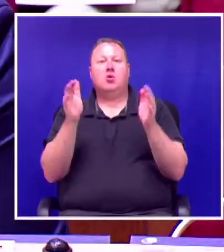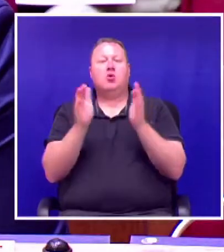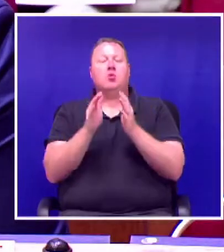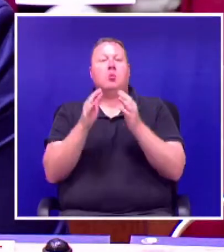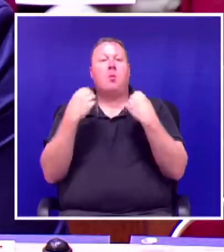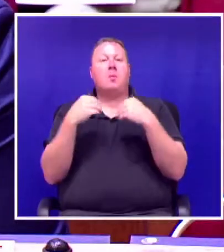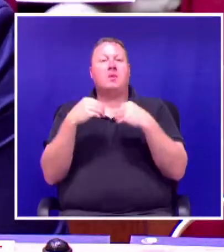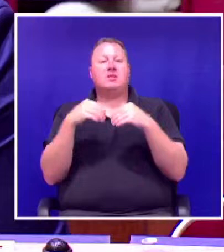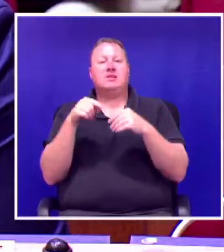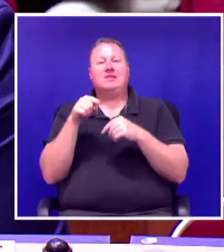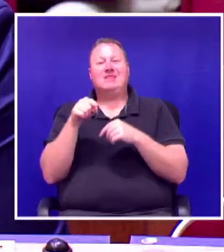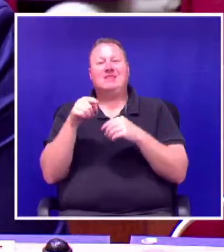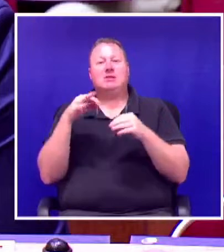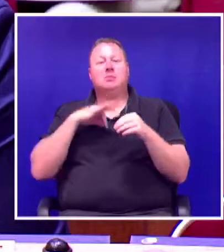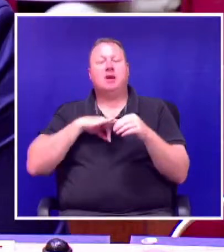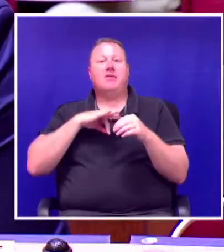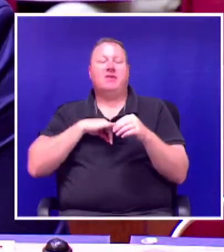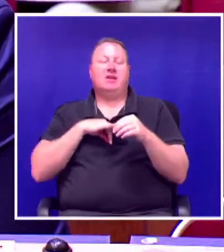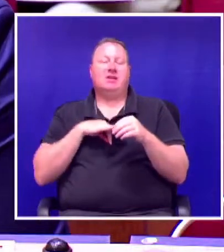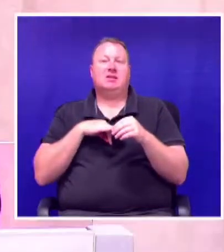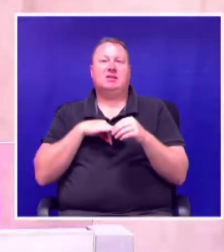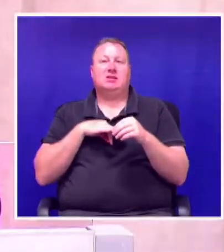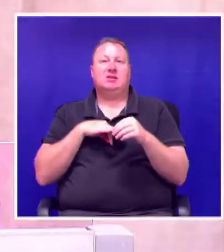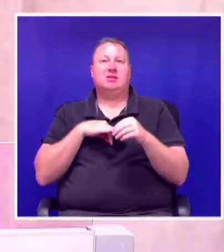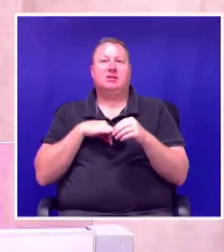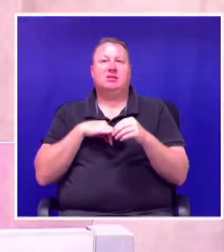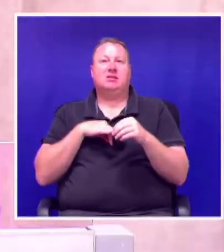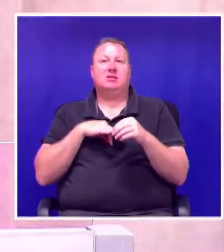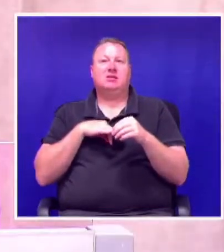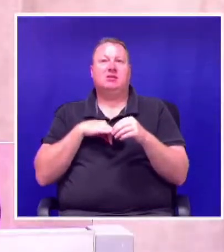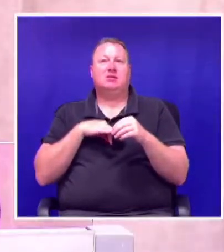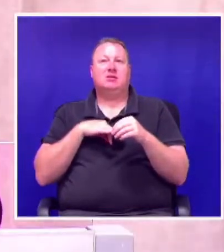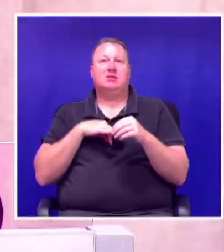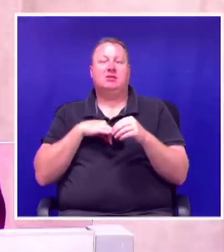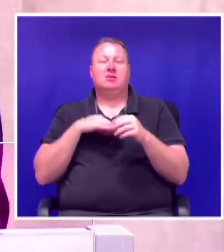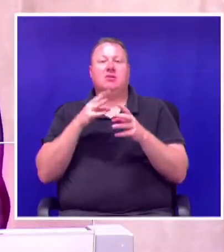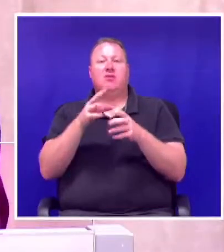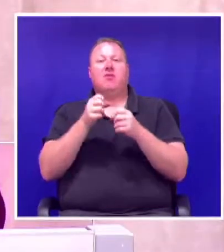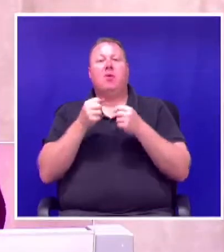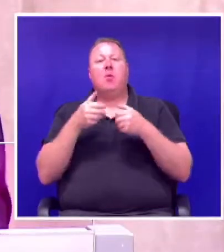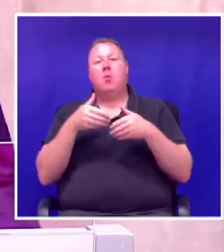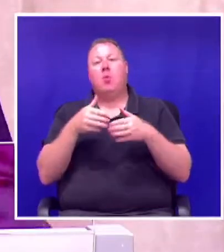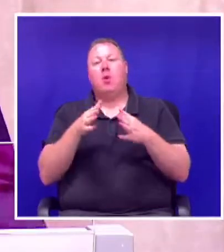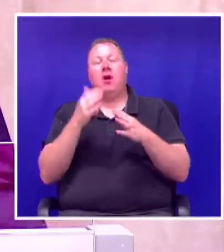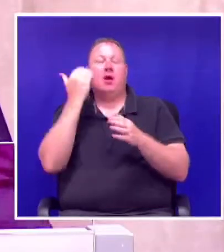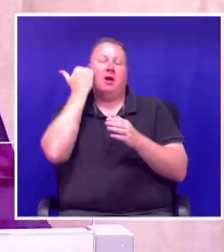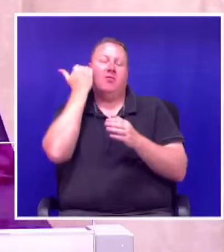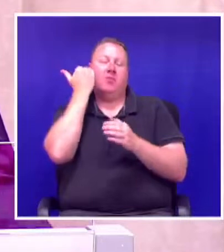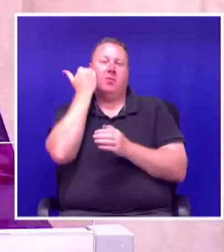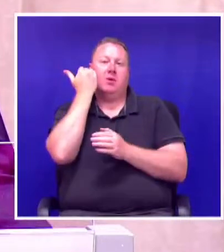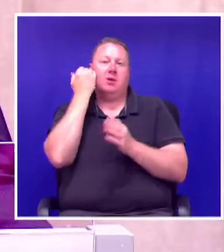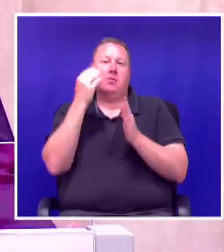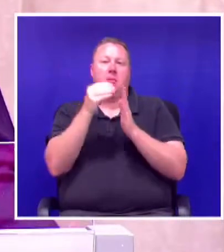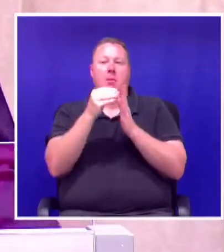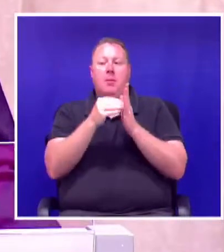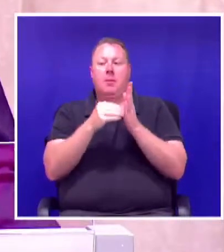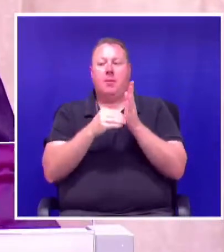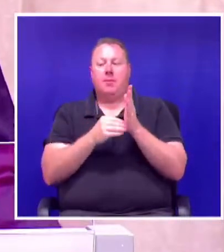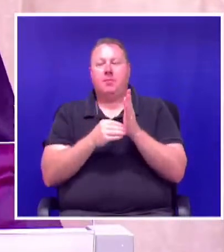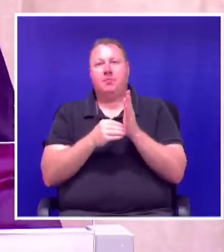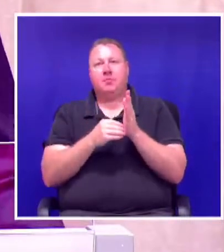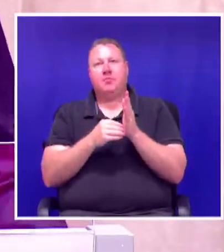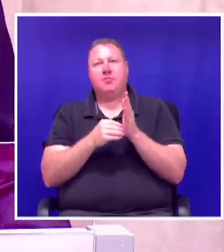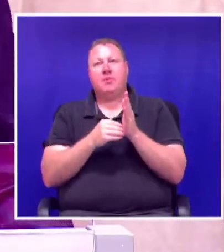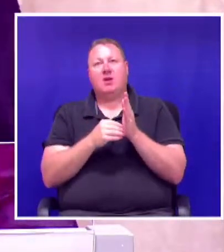enterprises do benefit from the measures that the government is putting in place. And I must say